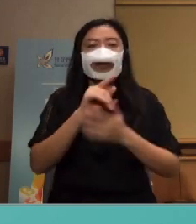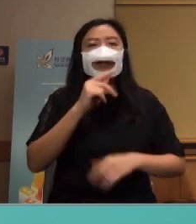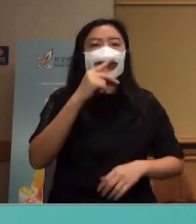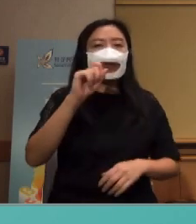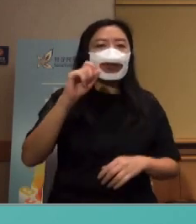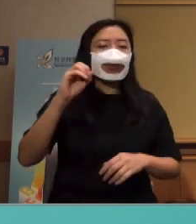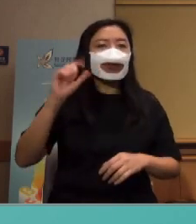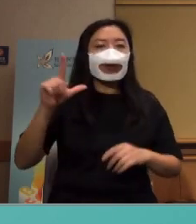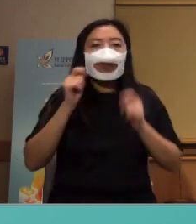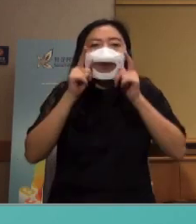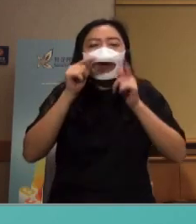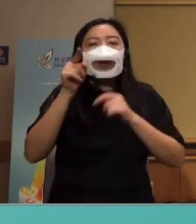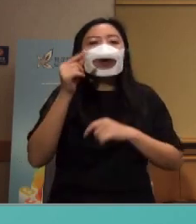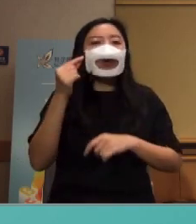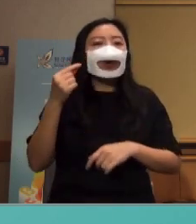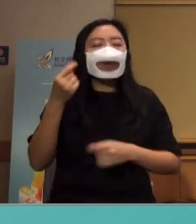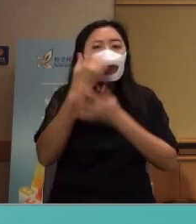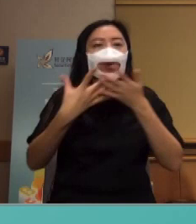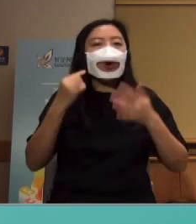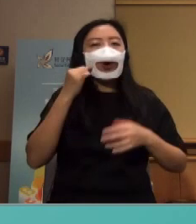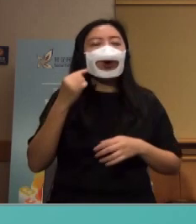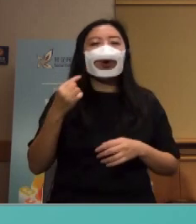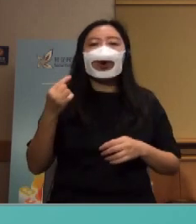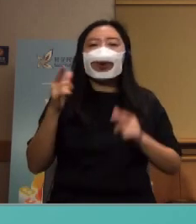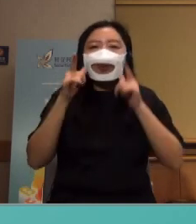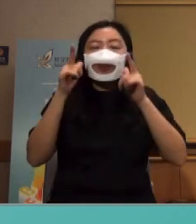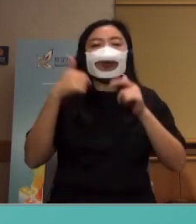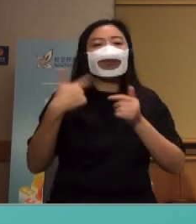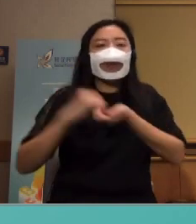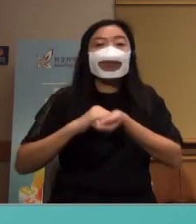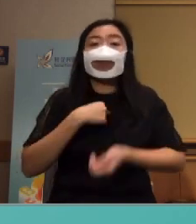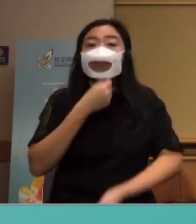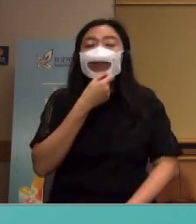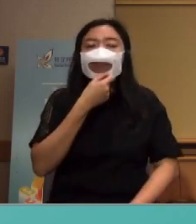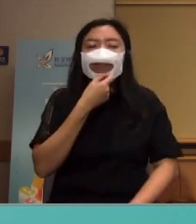So we're extending our supporting merchant. Basically, what we are doing is very ground.